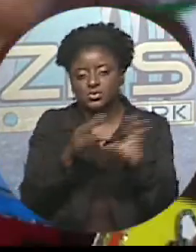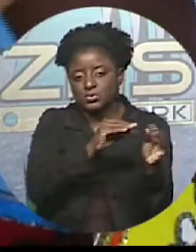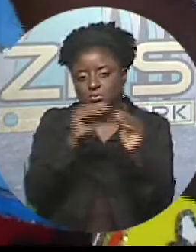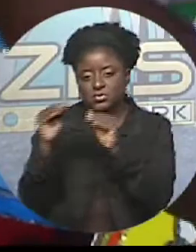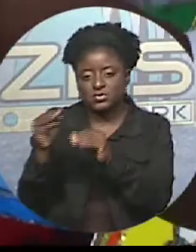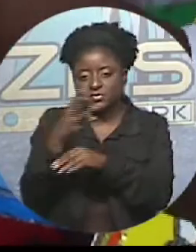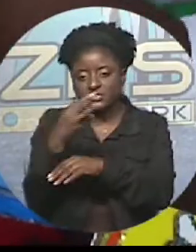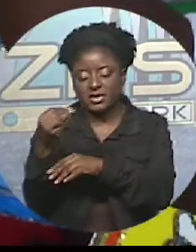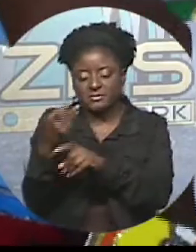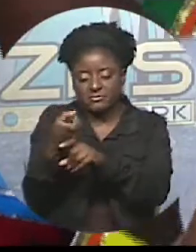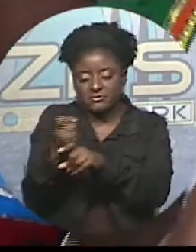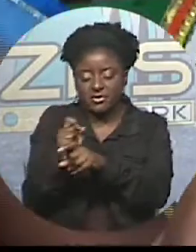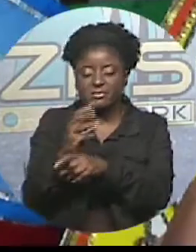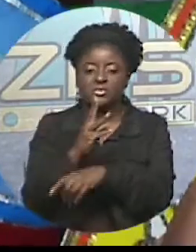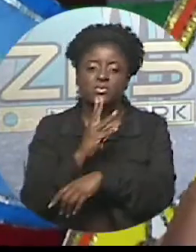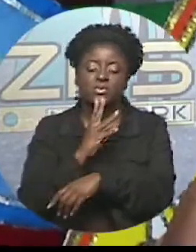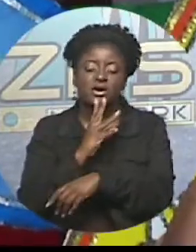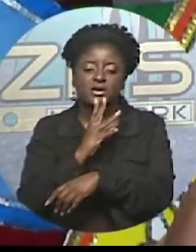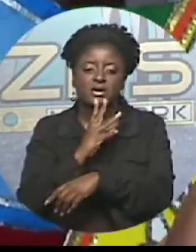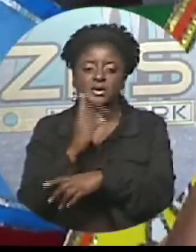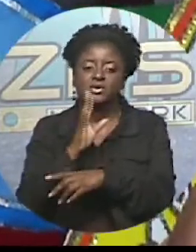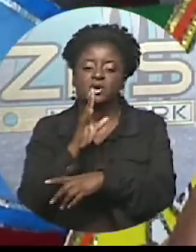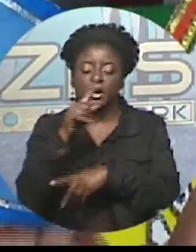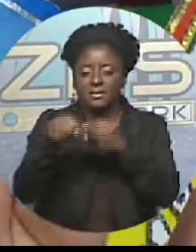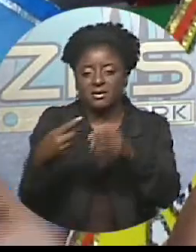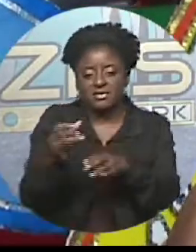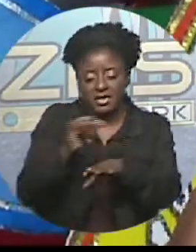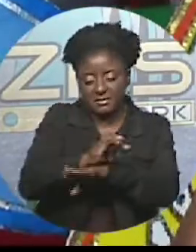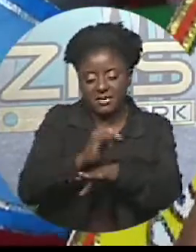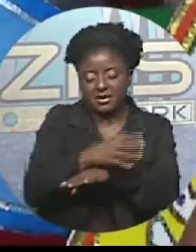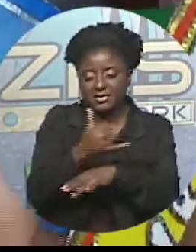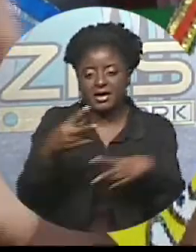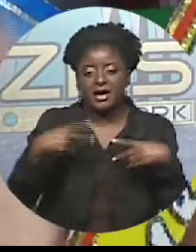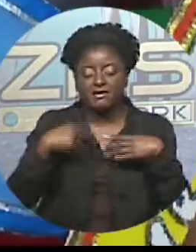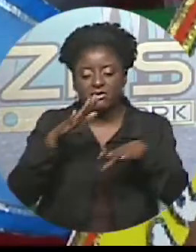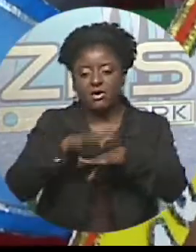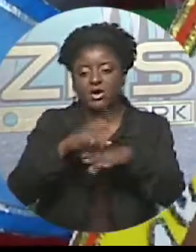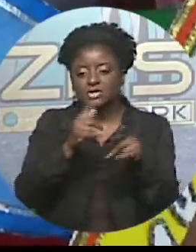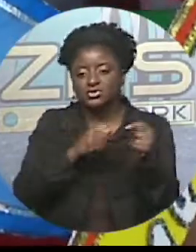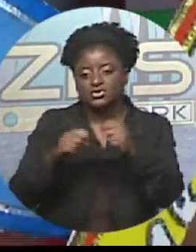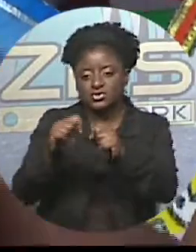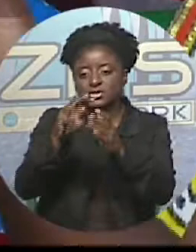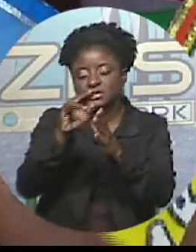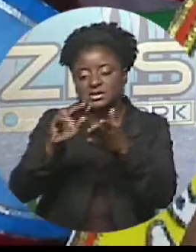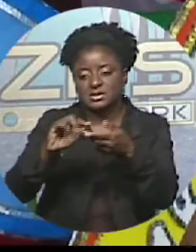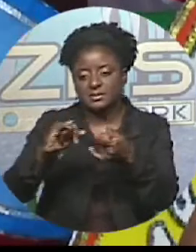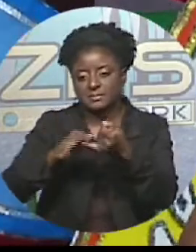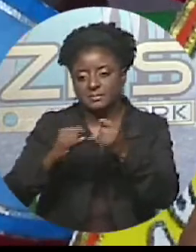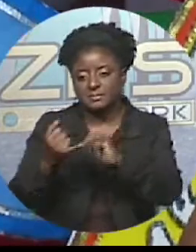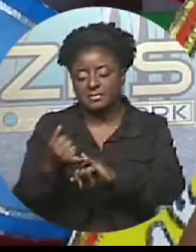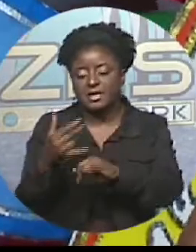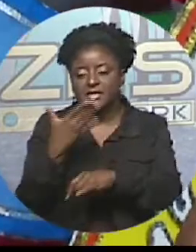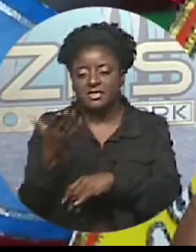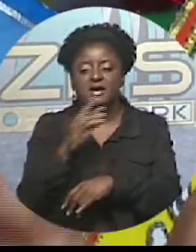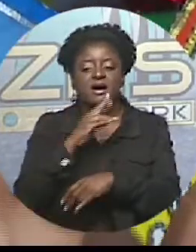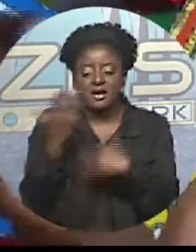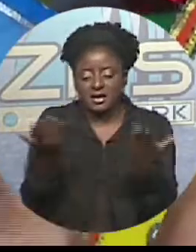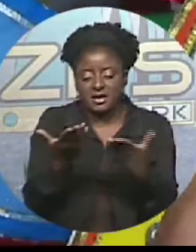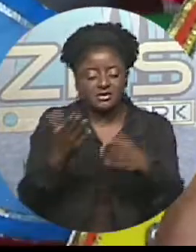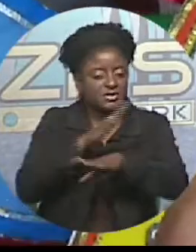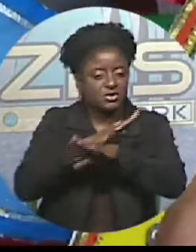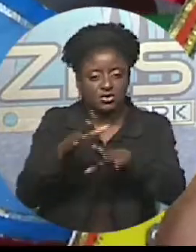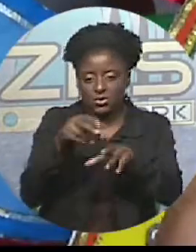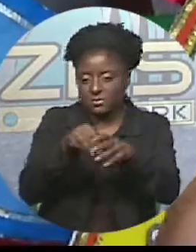the impact they have on our tourism. As you know, these are invasive because they are here, they don't belong here, and they